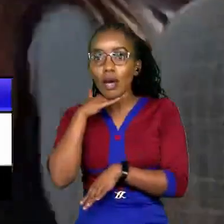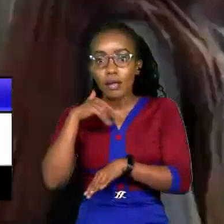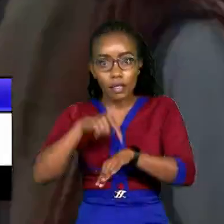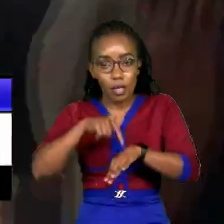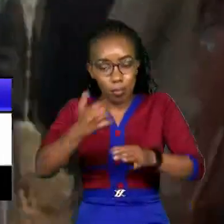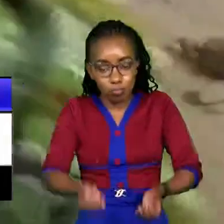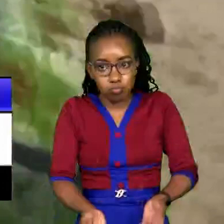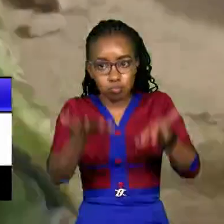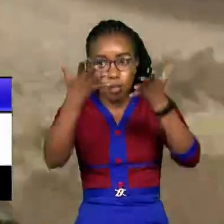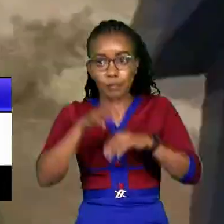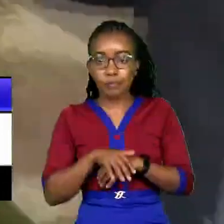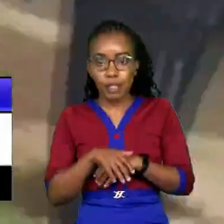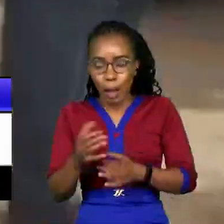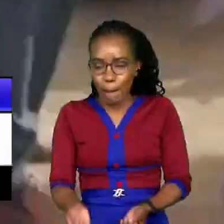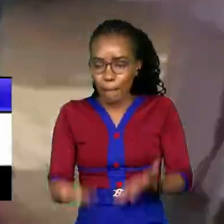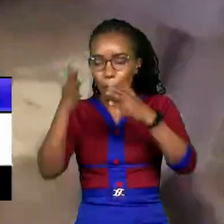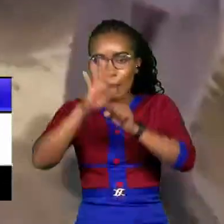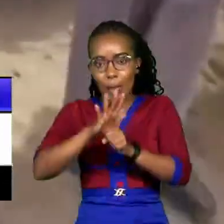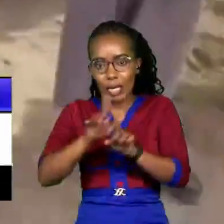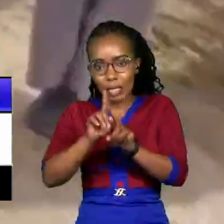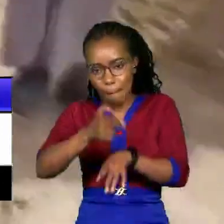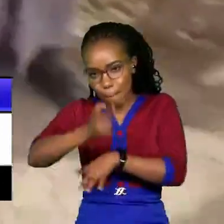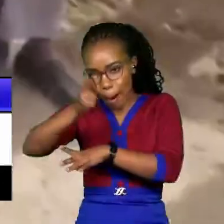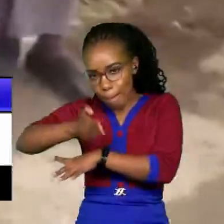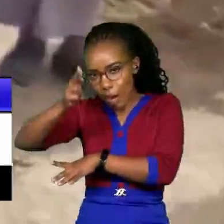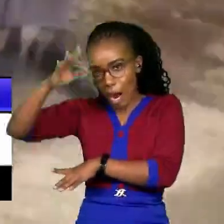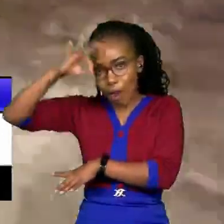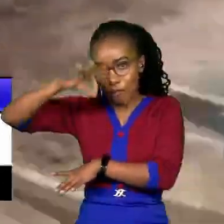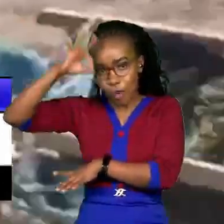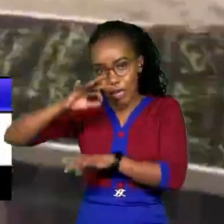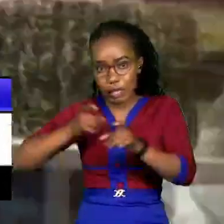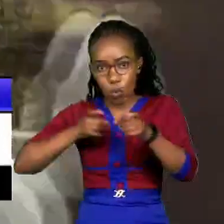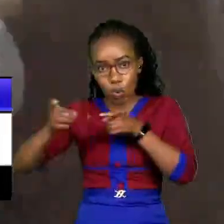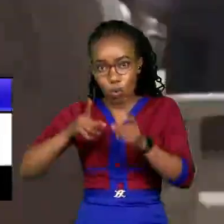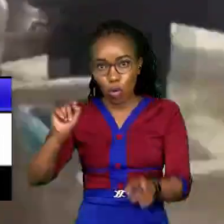It's the latest in a series of bombings and shootings that targeted Afghanistan's new Taliban rulers.